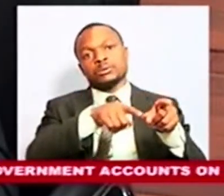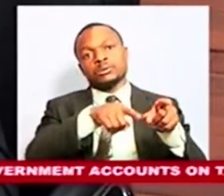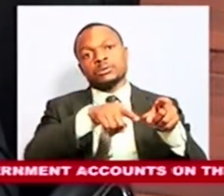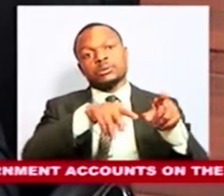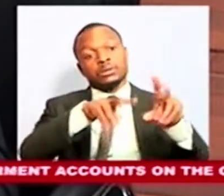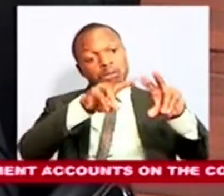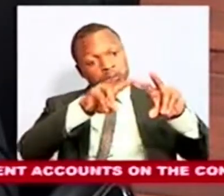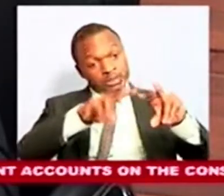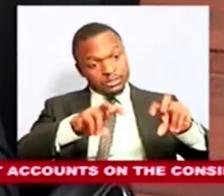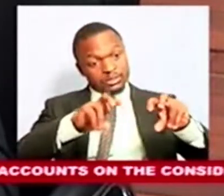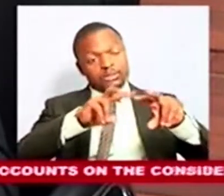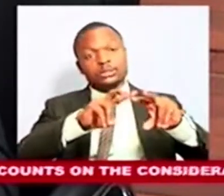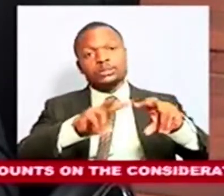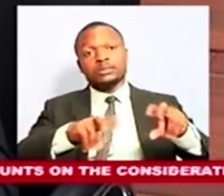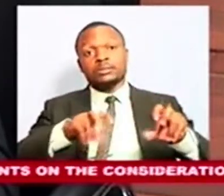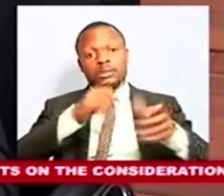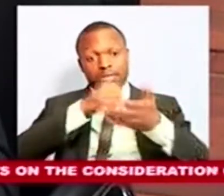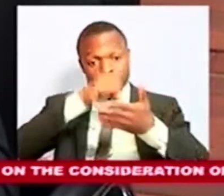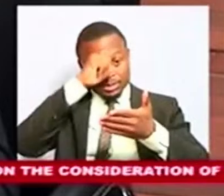under bursary.